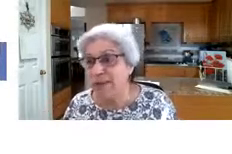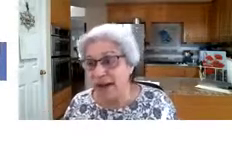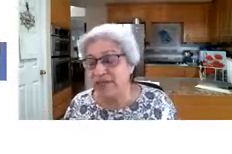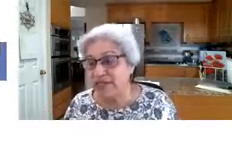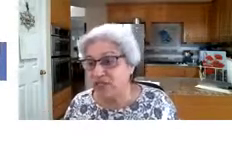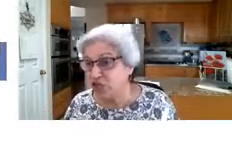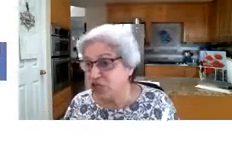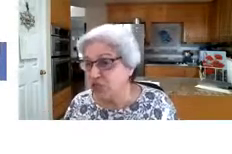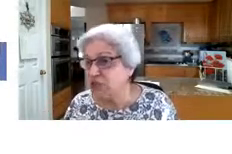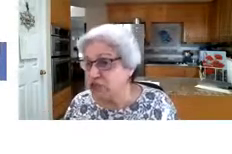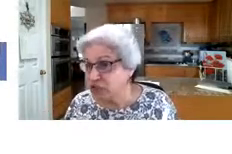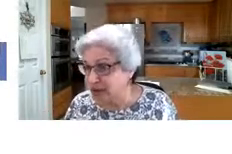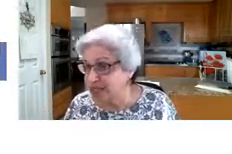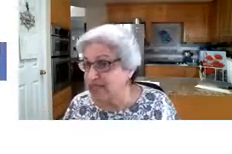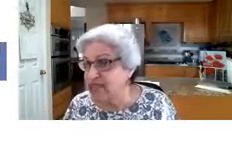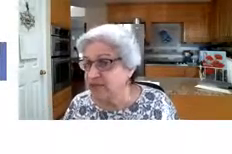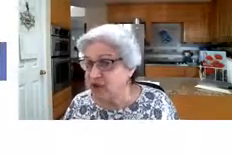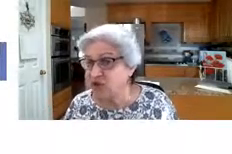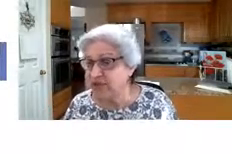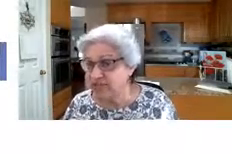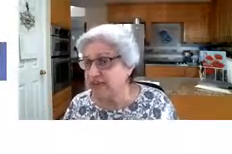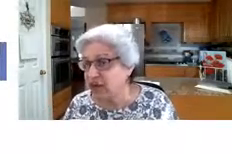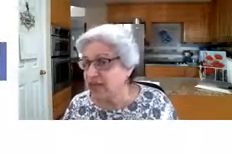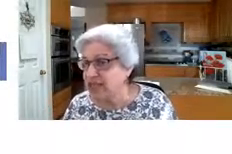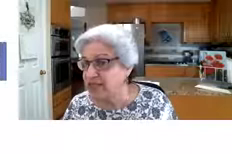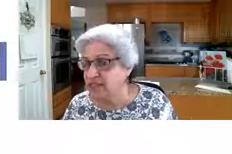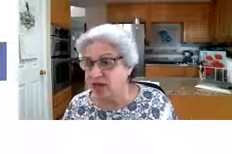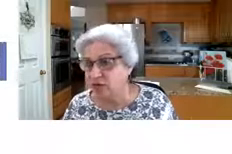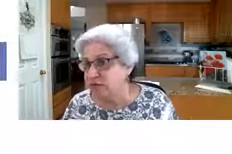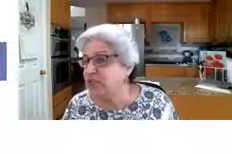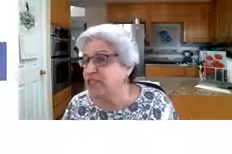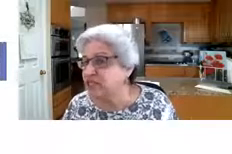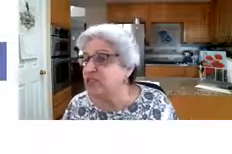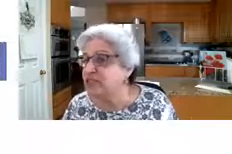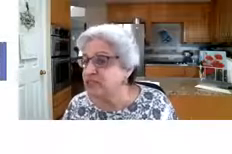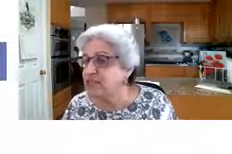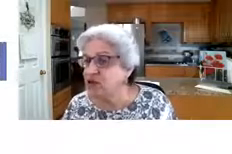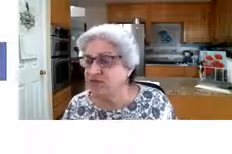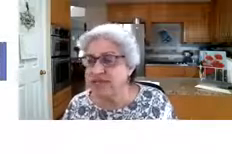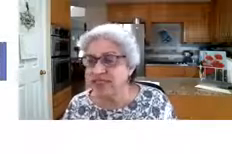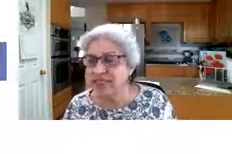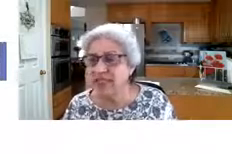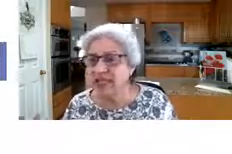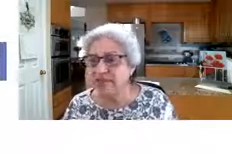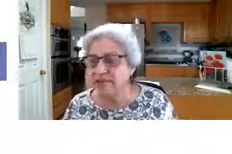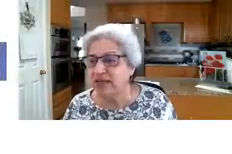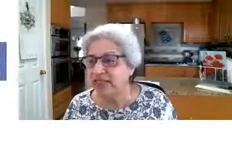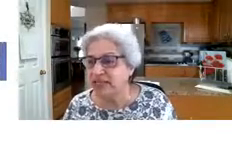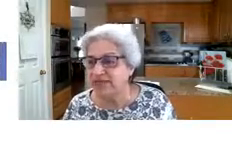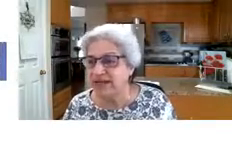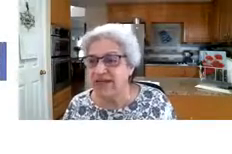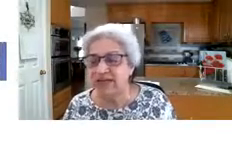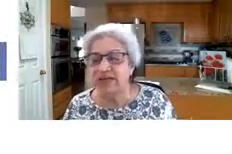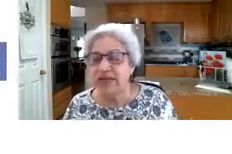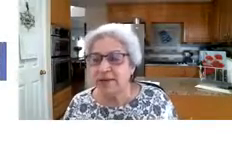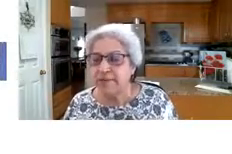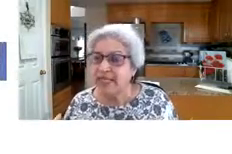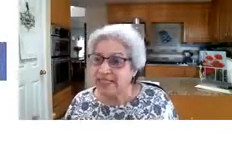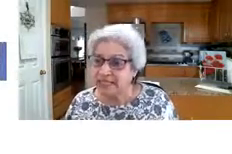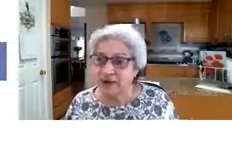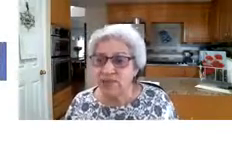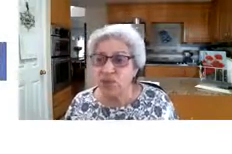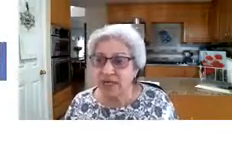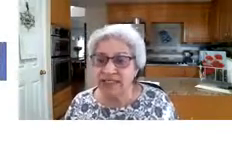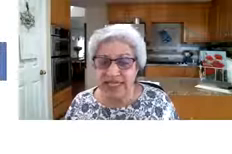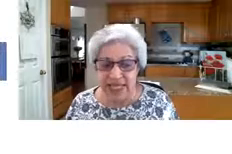know about these new strains of COVID, these variant or mutations of COVID-19 that have been identified,